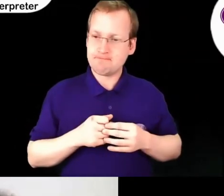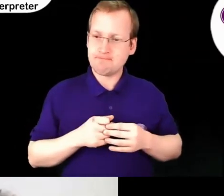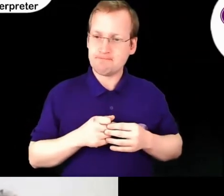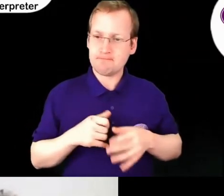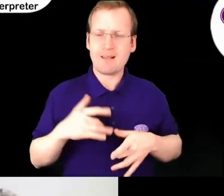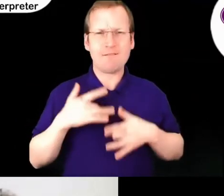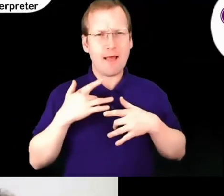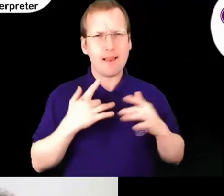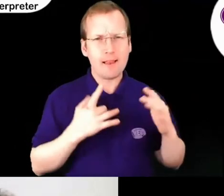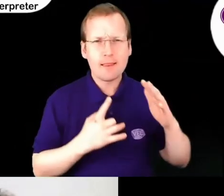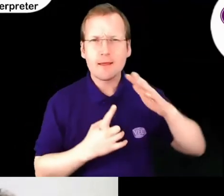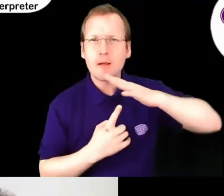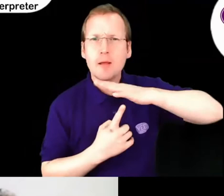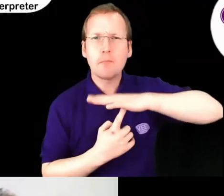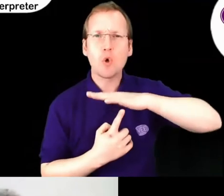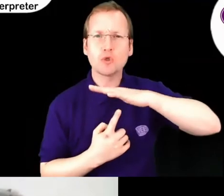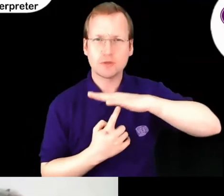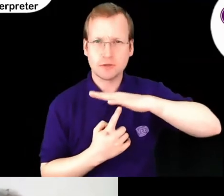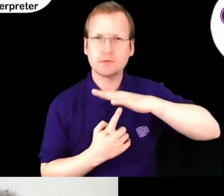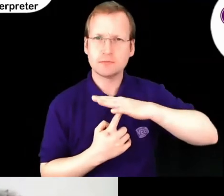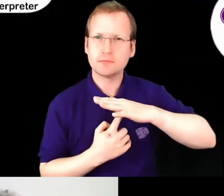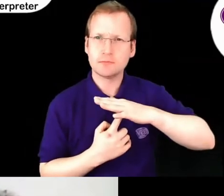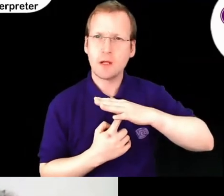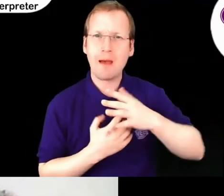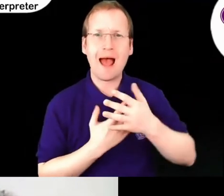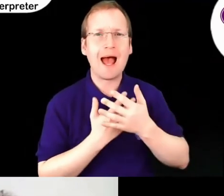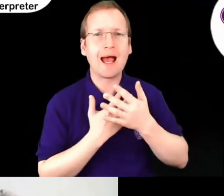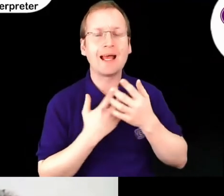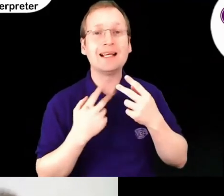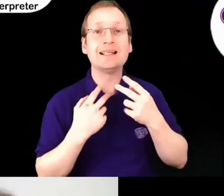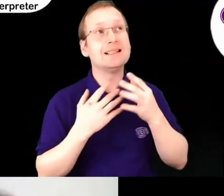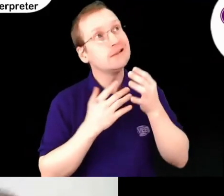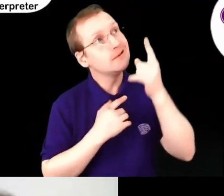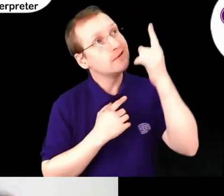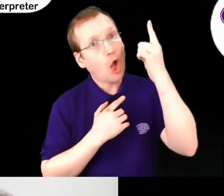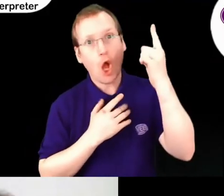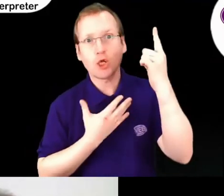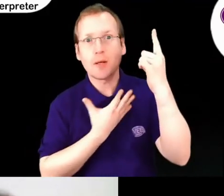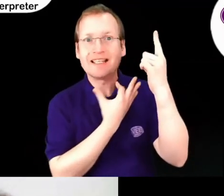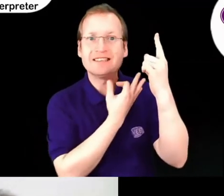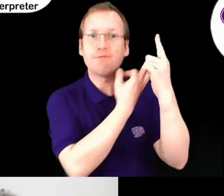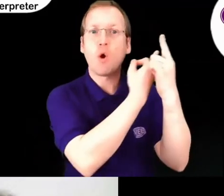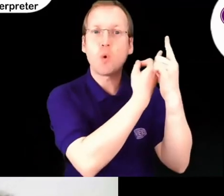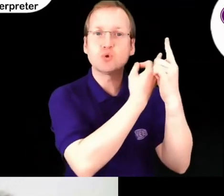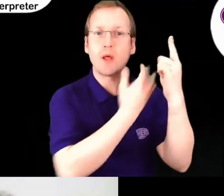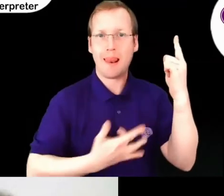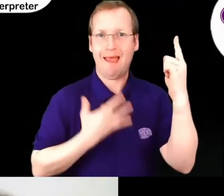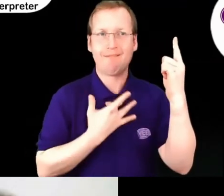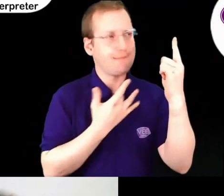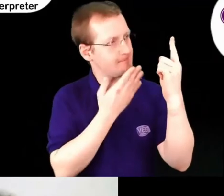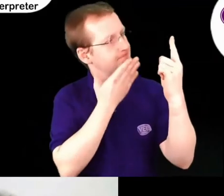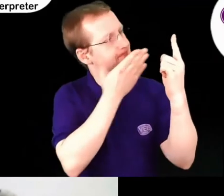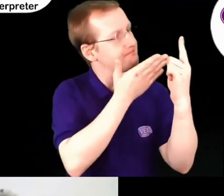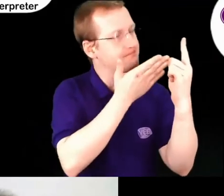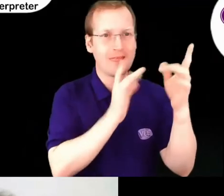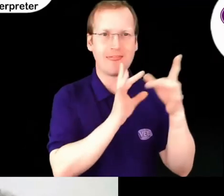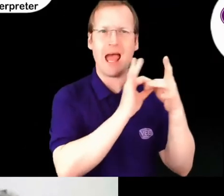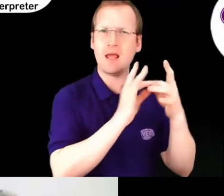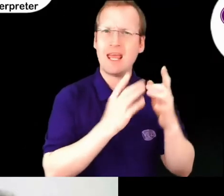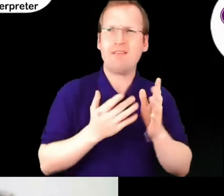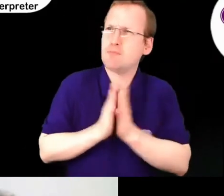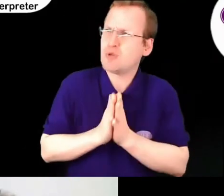important that I should deal with my devotional life. Nobody ever spoken to me in seminary or anywhere else about how I prayed or